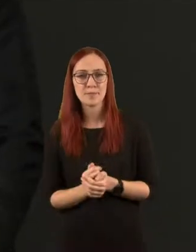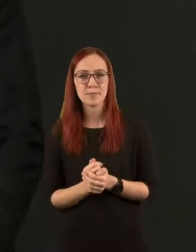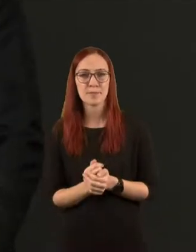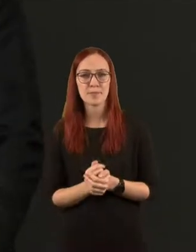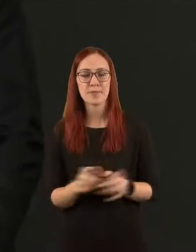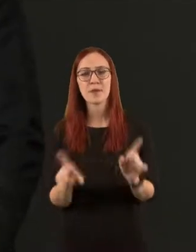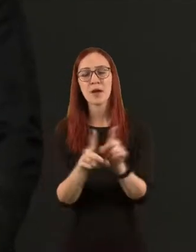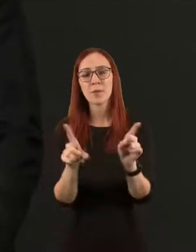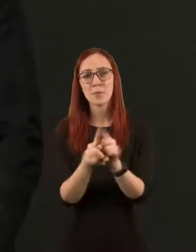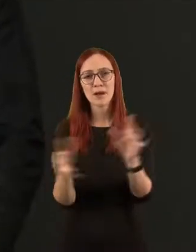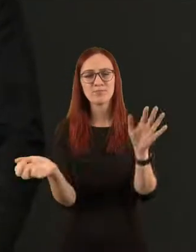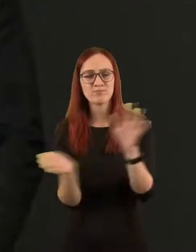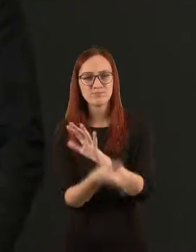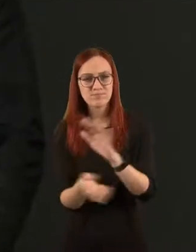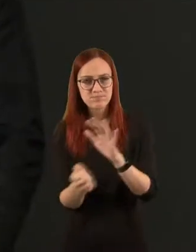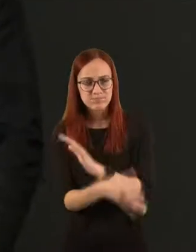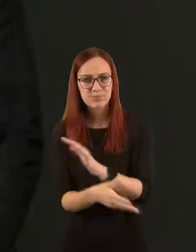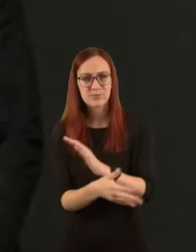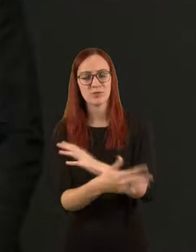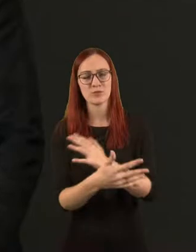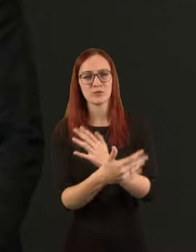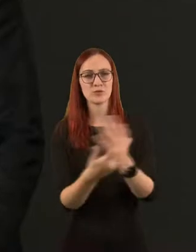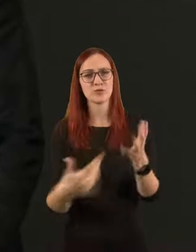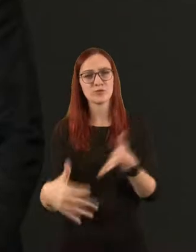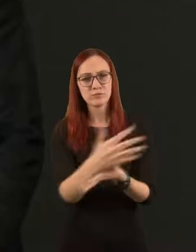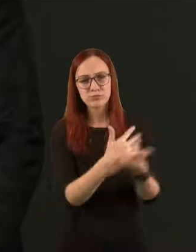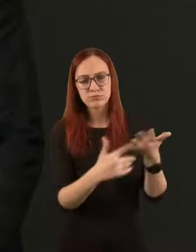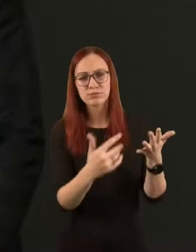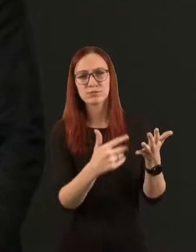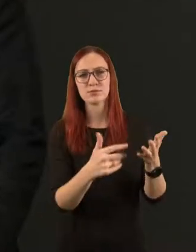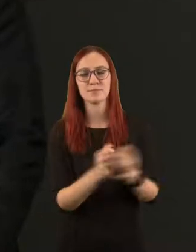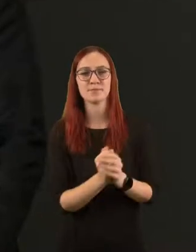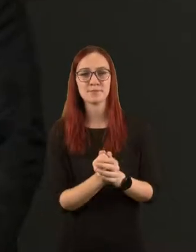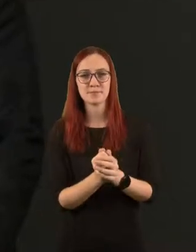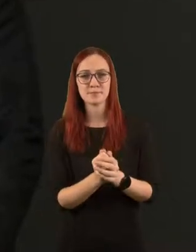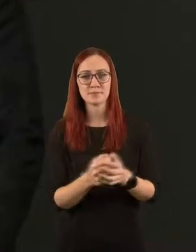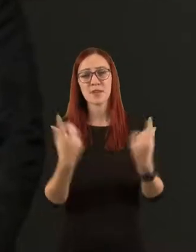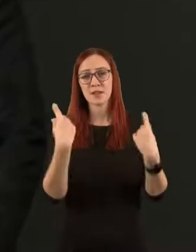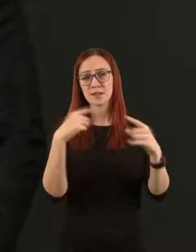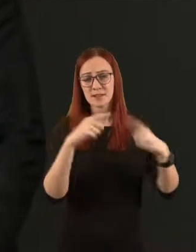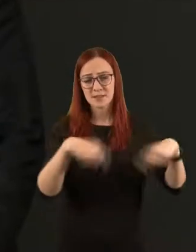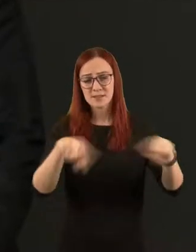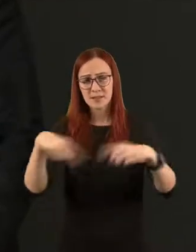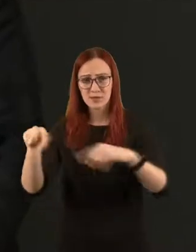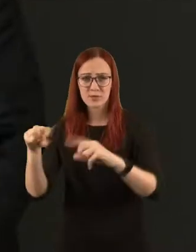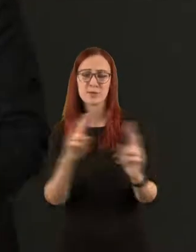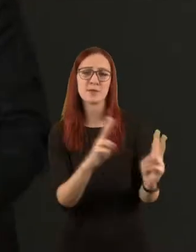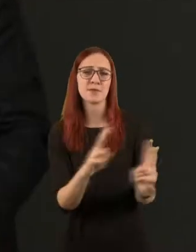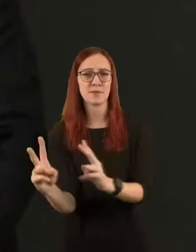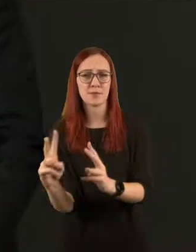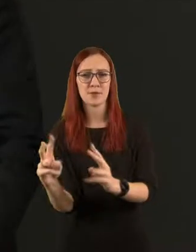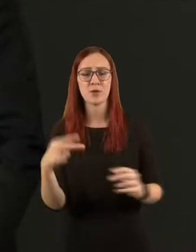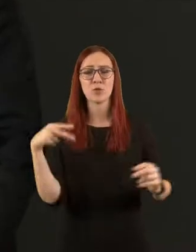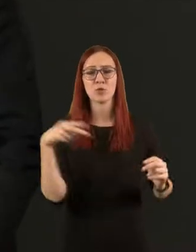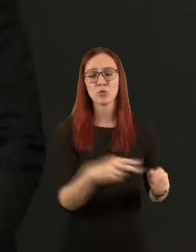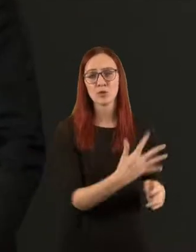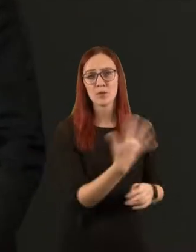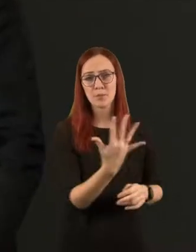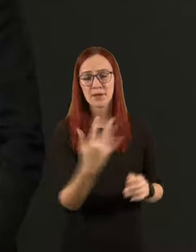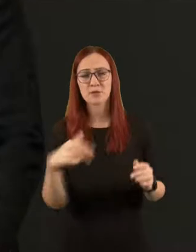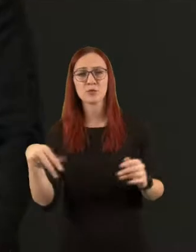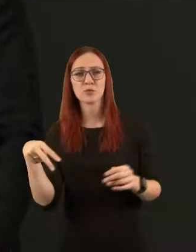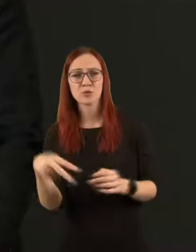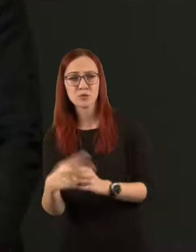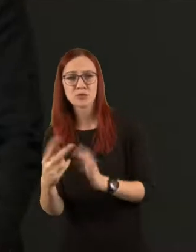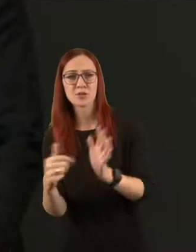22%. But more can and must be done. And we commend the